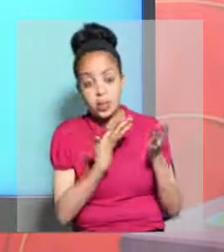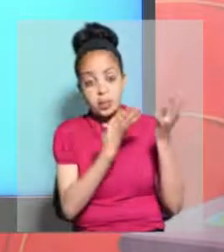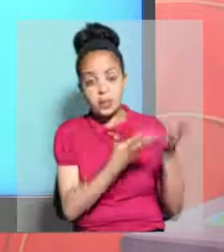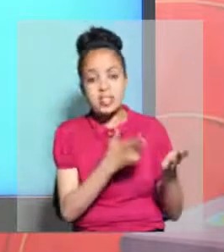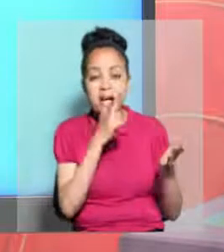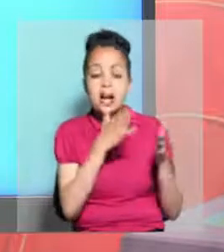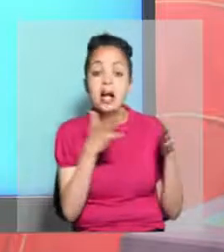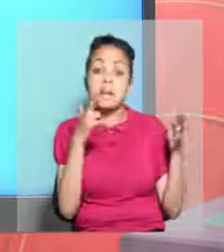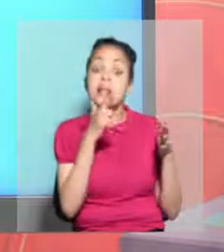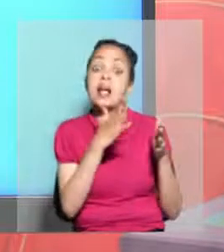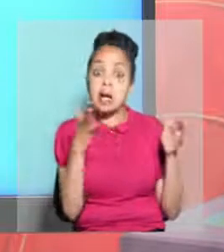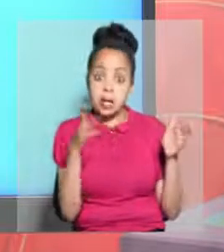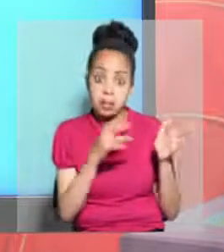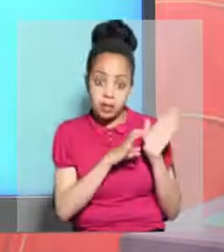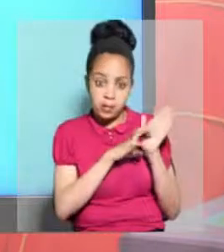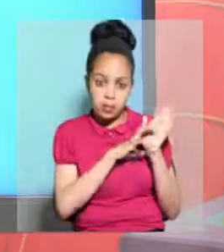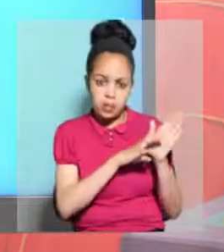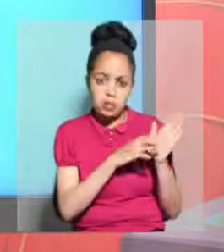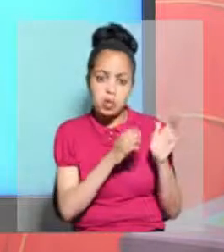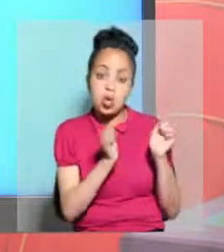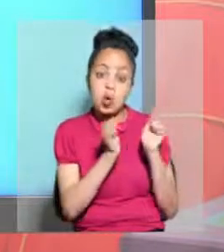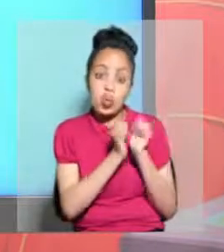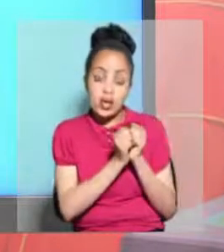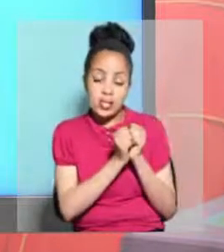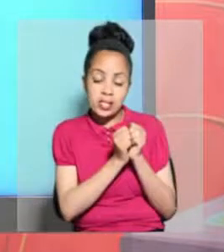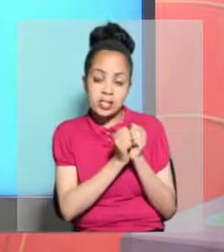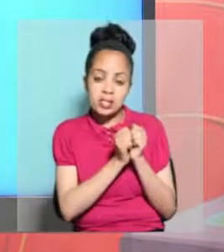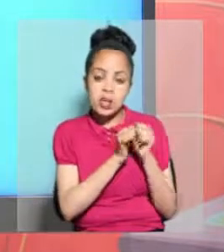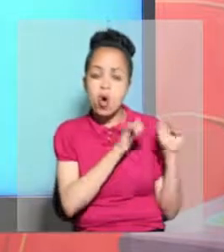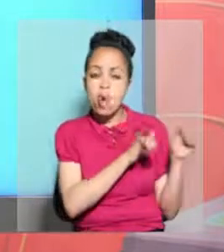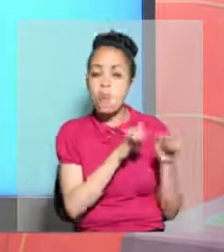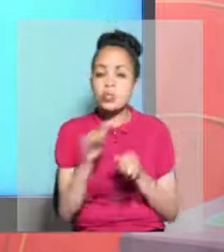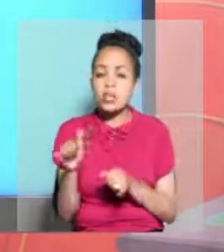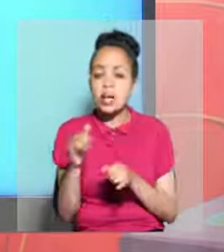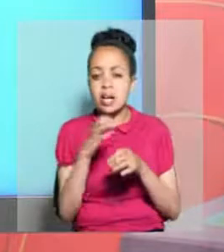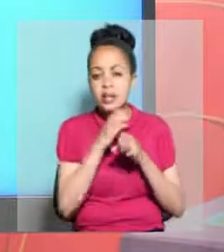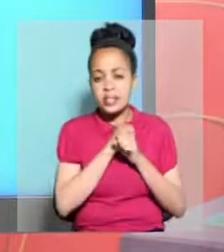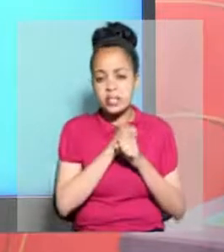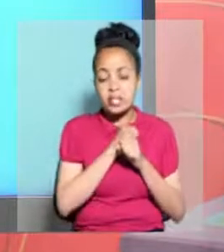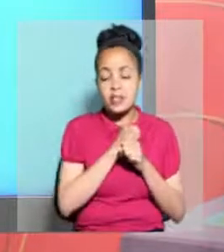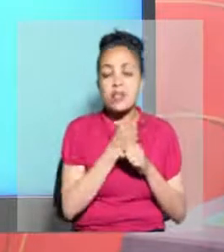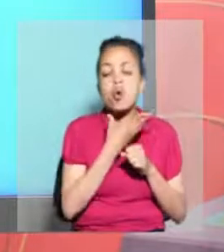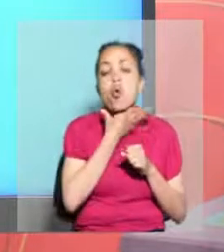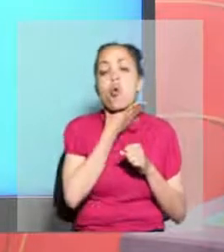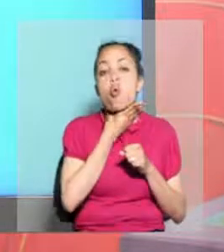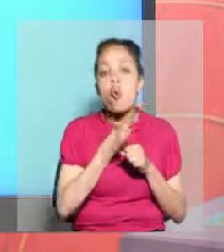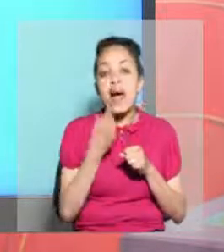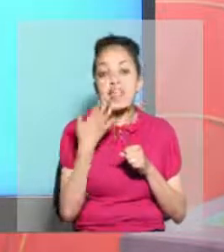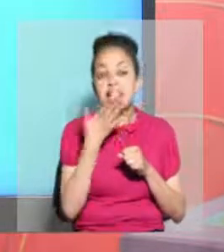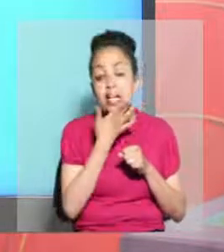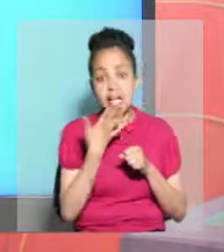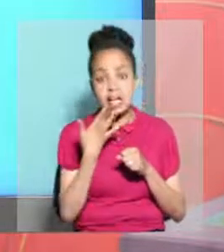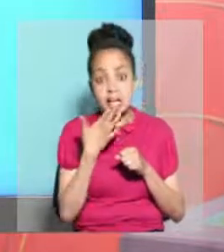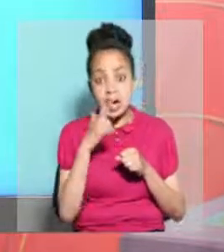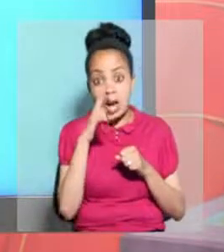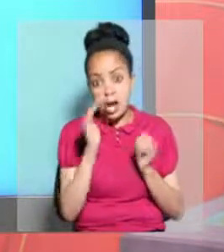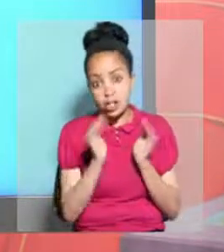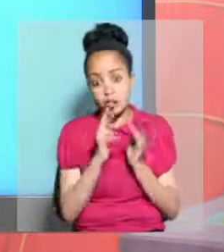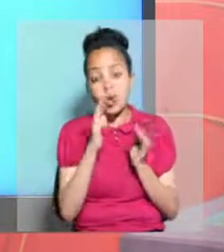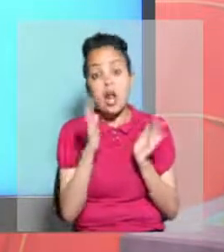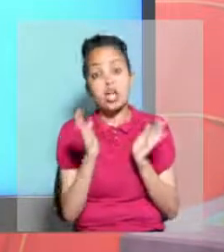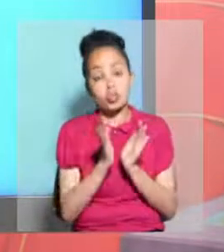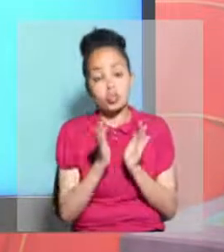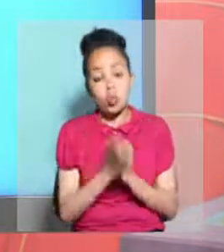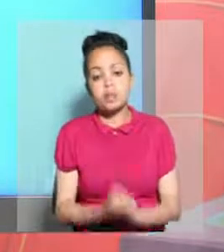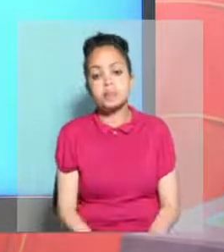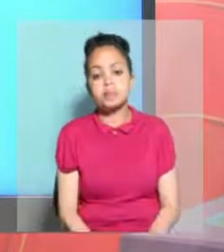by R capital, with homozygous recessive white color, which is represented by R